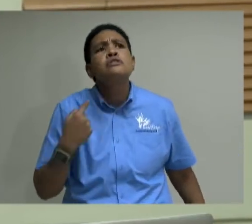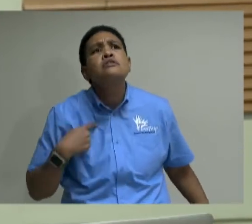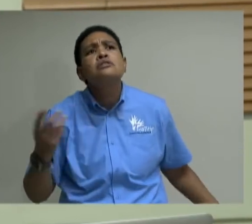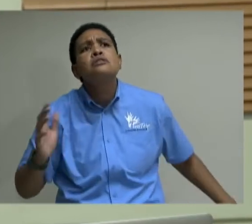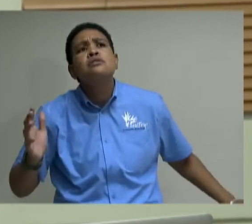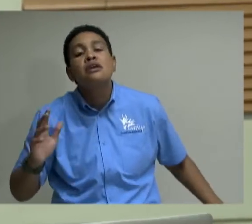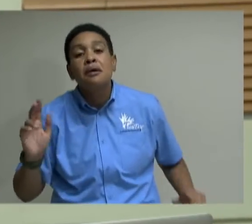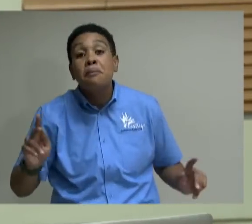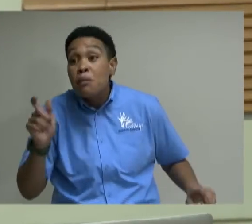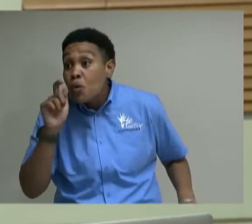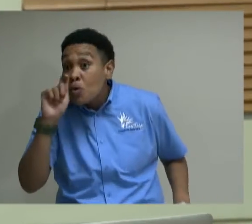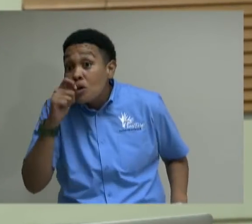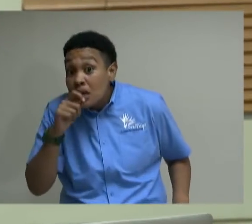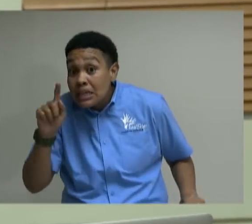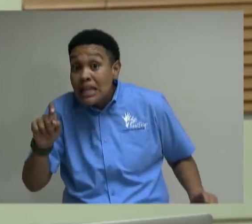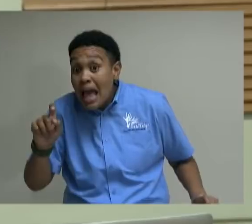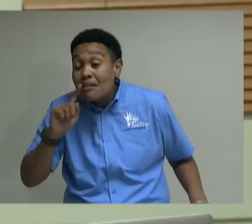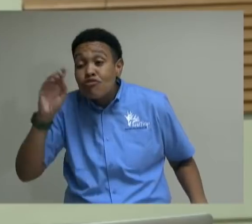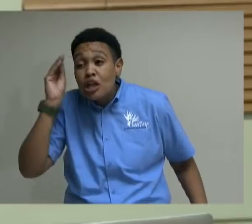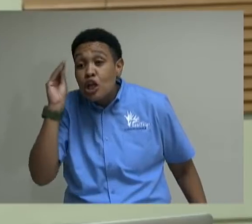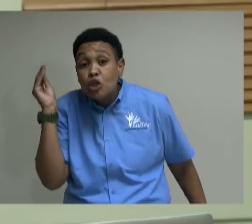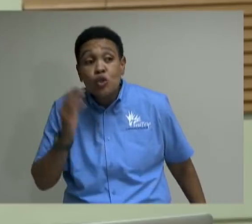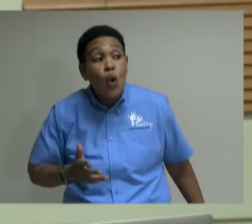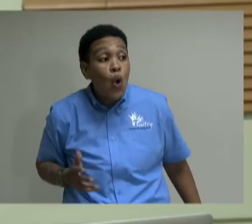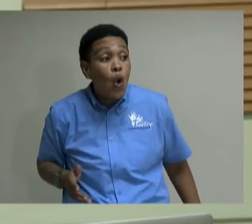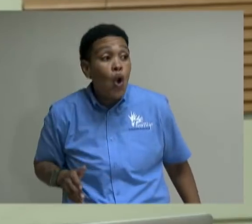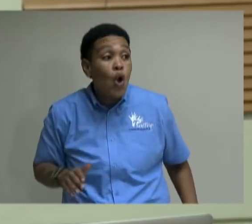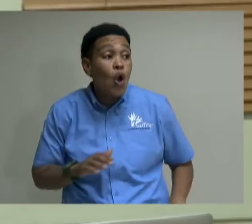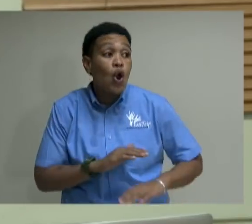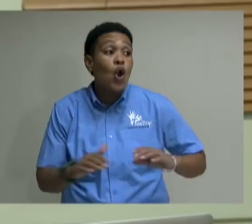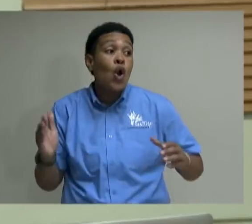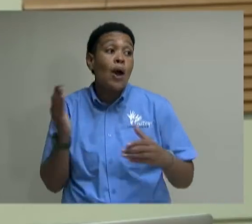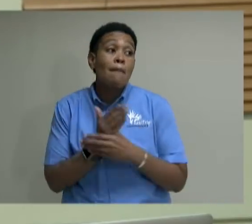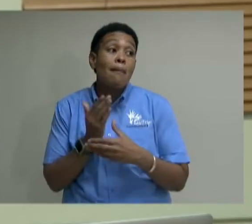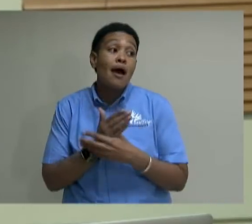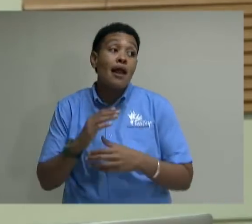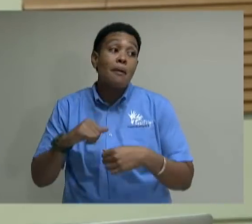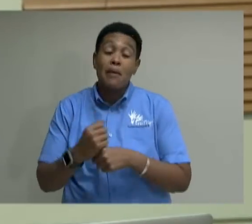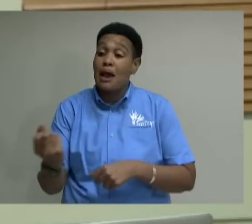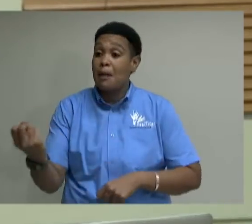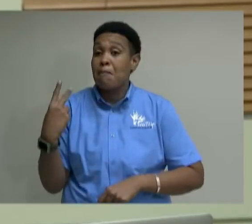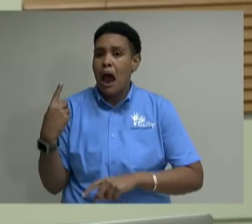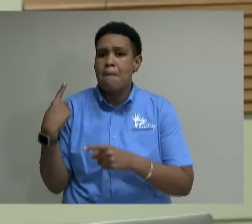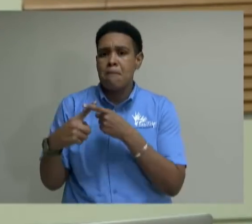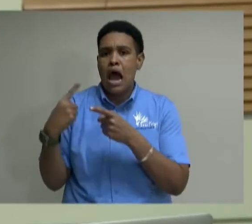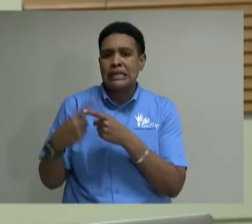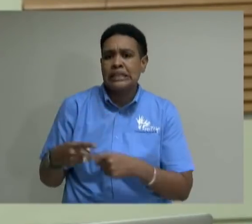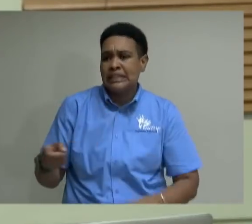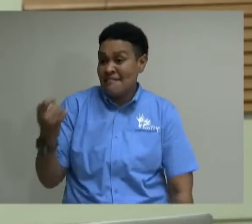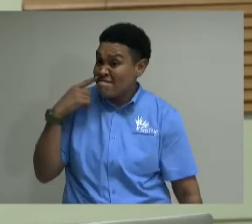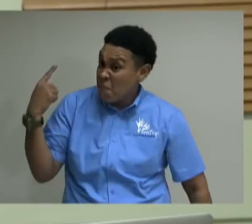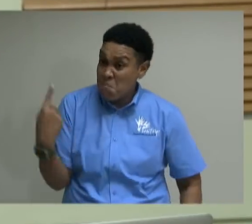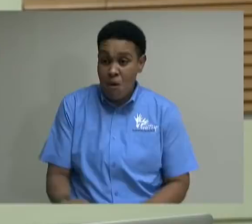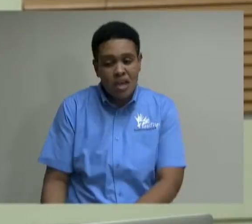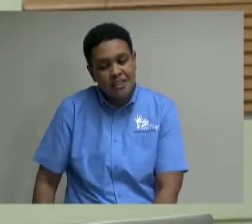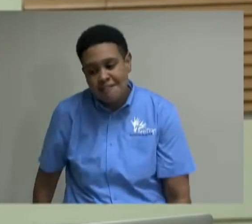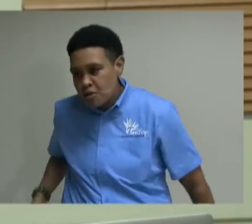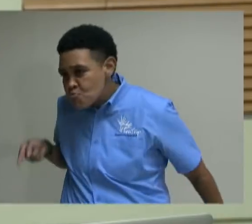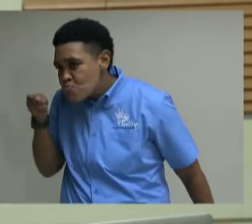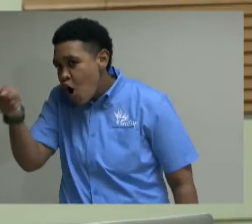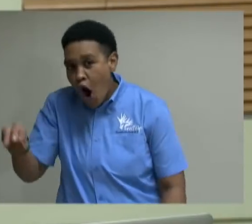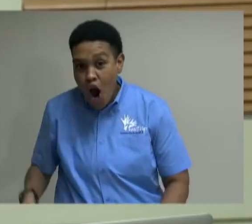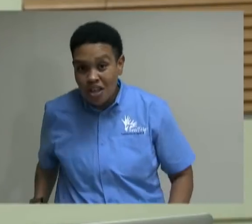been tested have been told, don't bother, make it come back positive. So we are